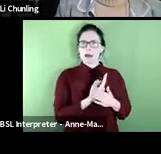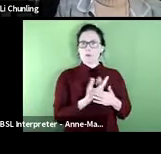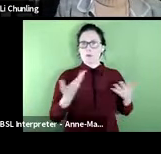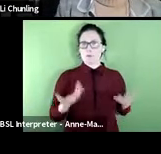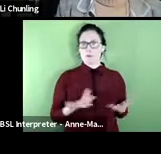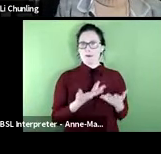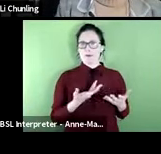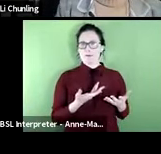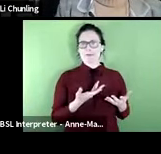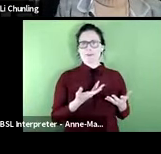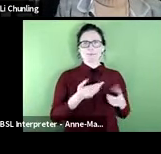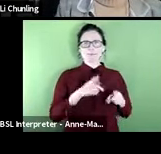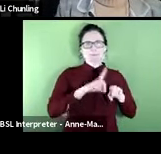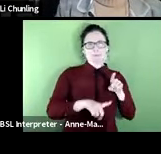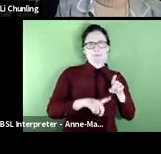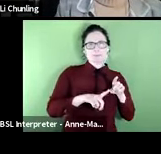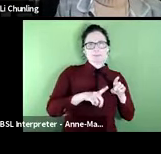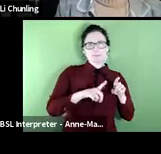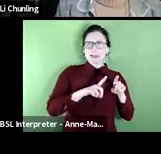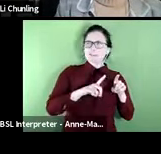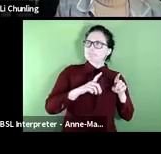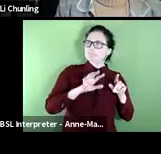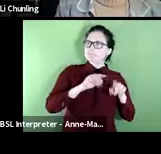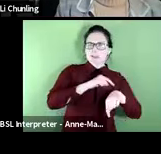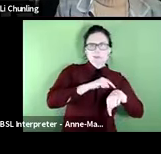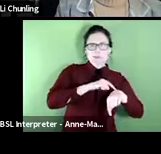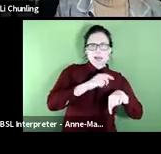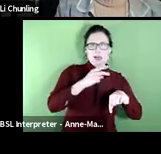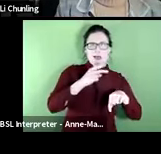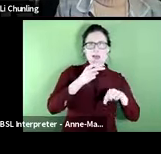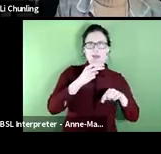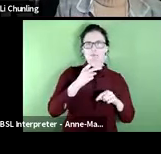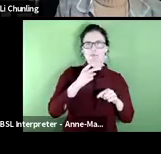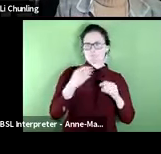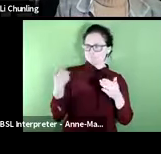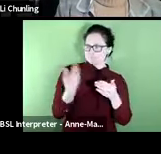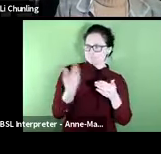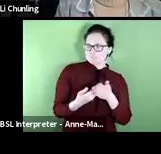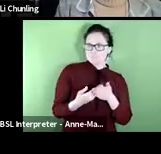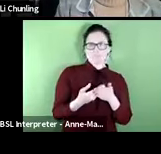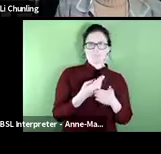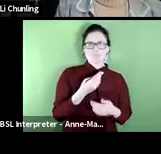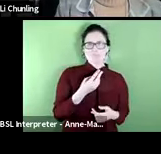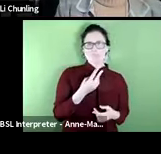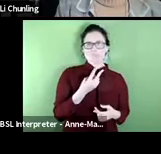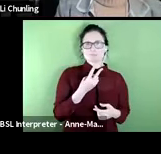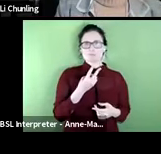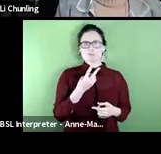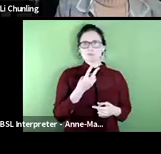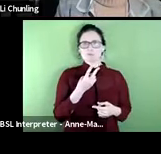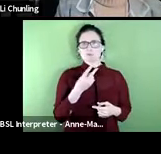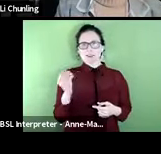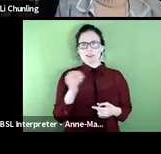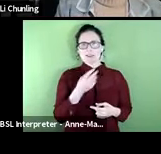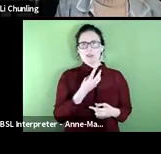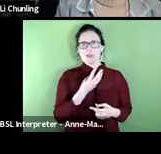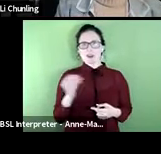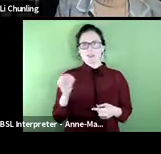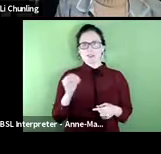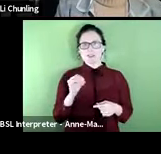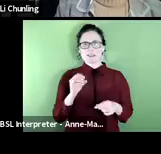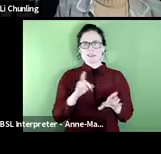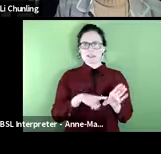particular 2 or 3 decades, but there's no reason to assume that it's necessarily going to be a long-term phenomenon. The housing bubble